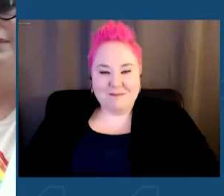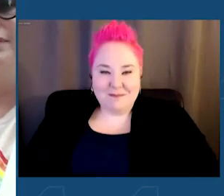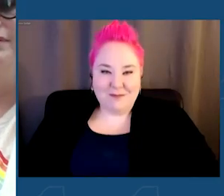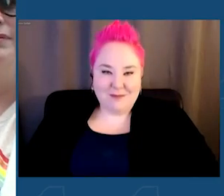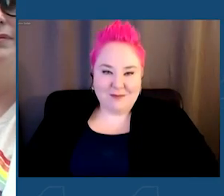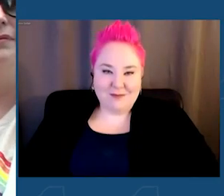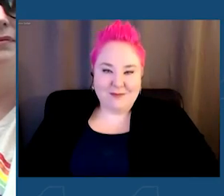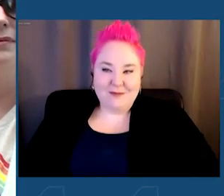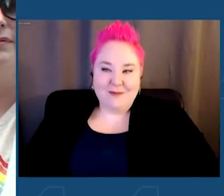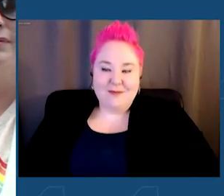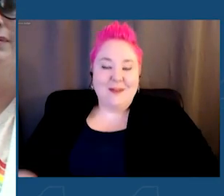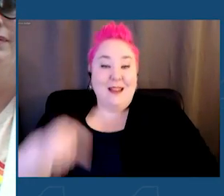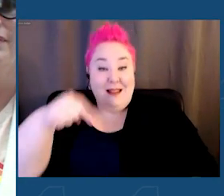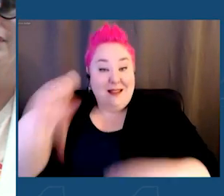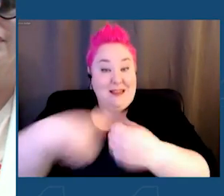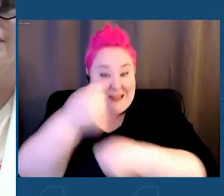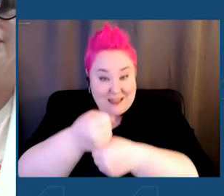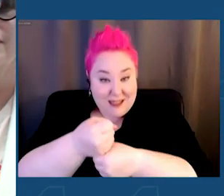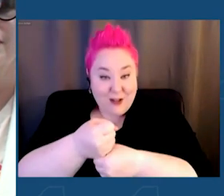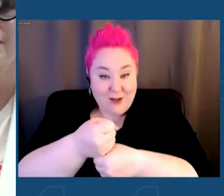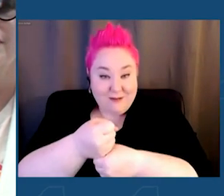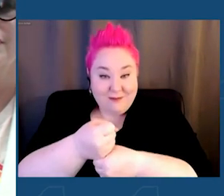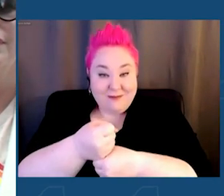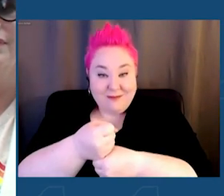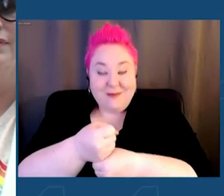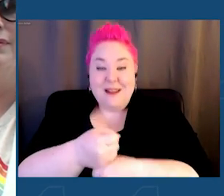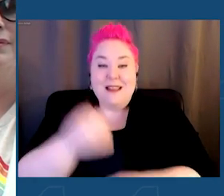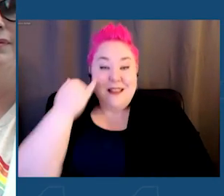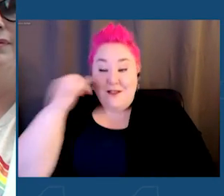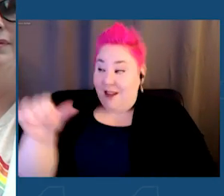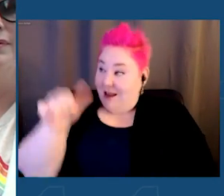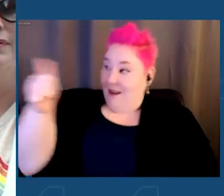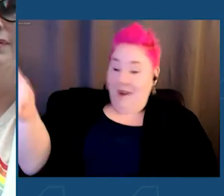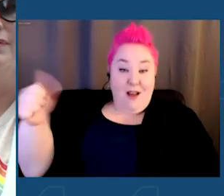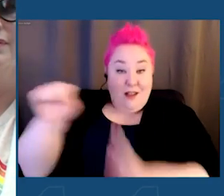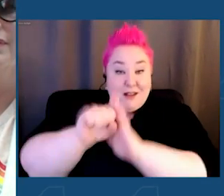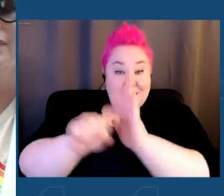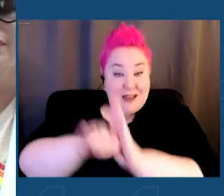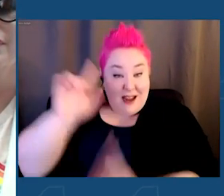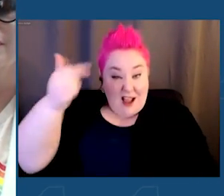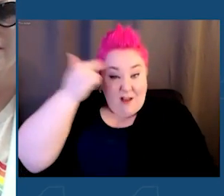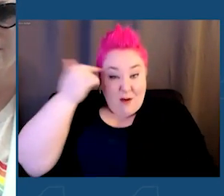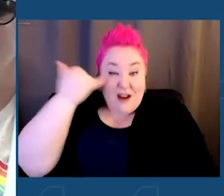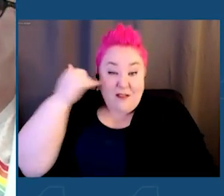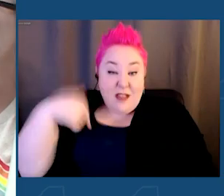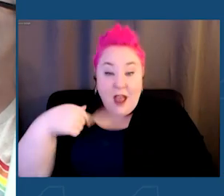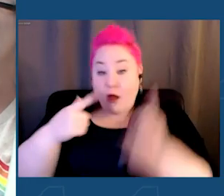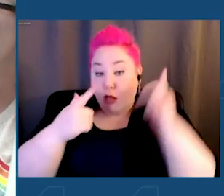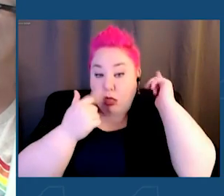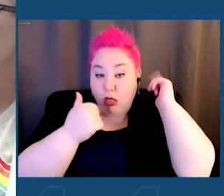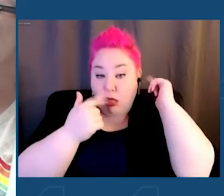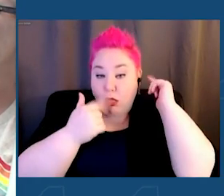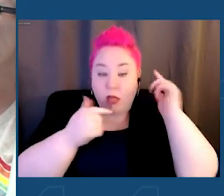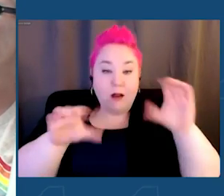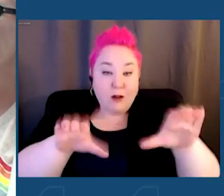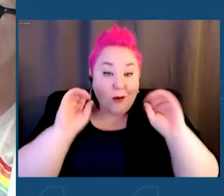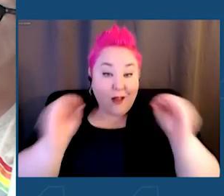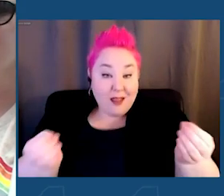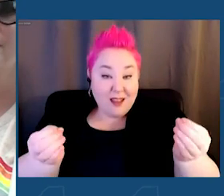And this year, as if these other state governments have nothing else to do, they've introduced